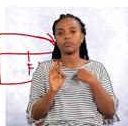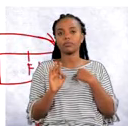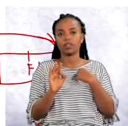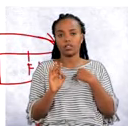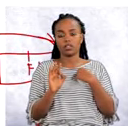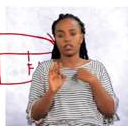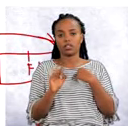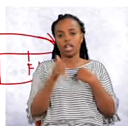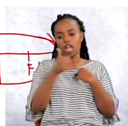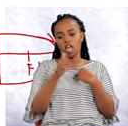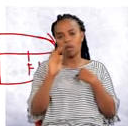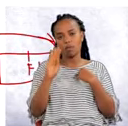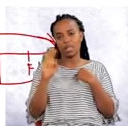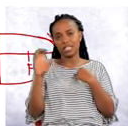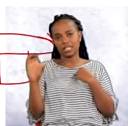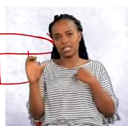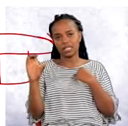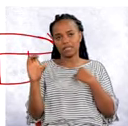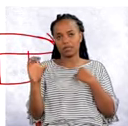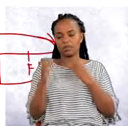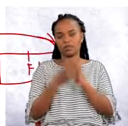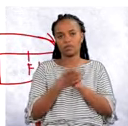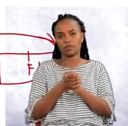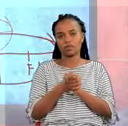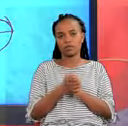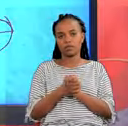To let this ABC,